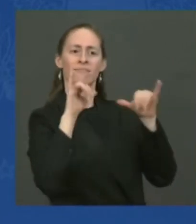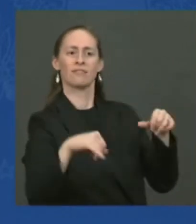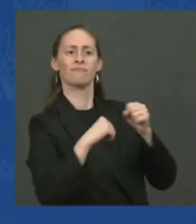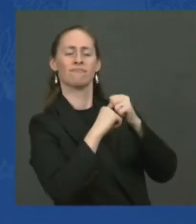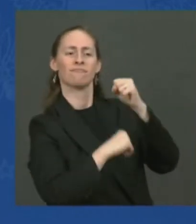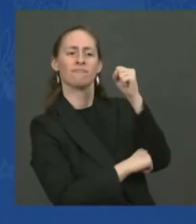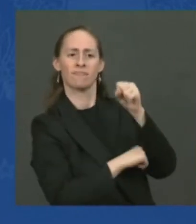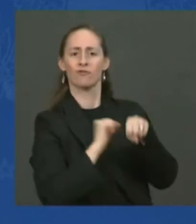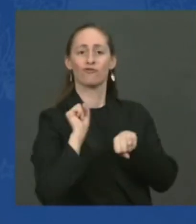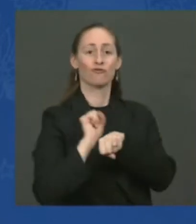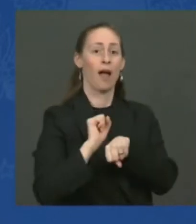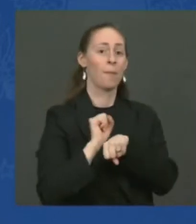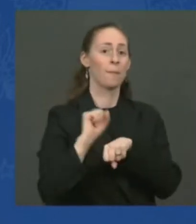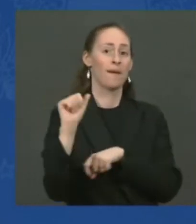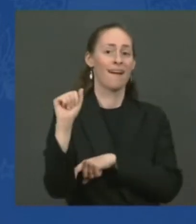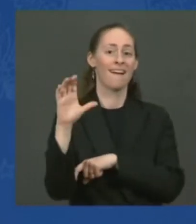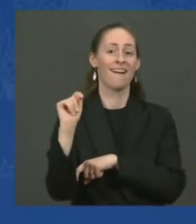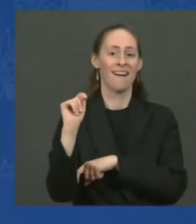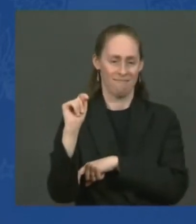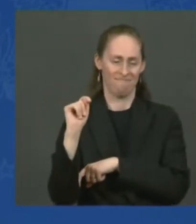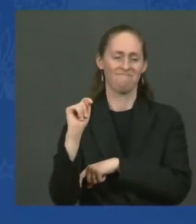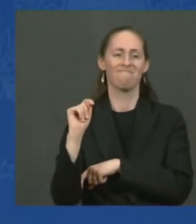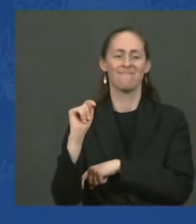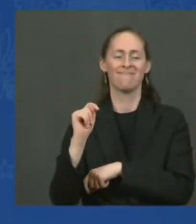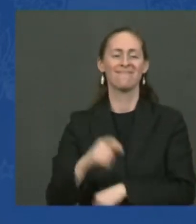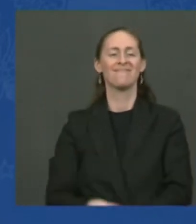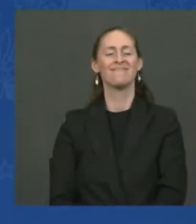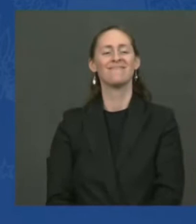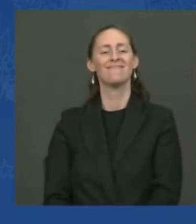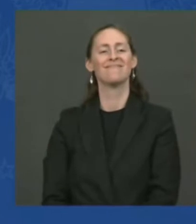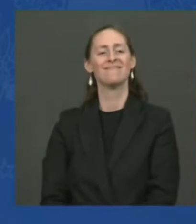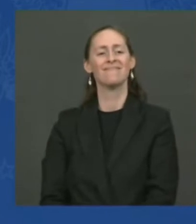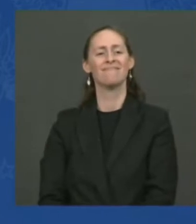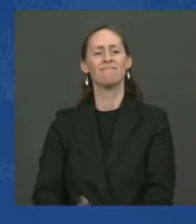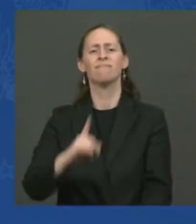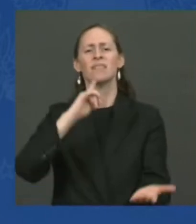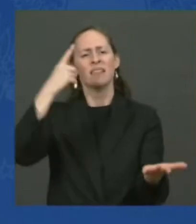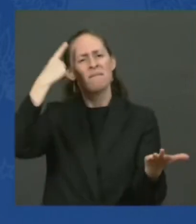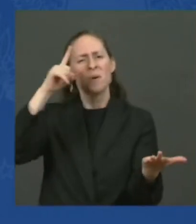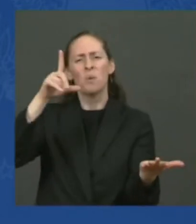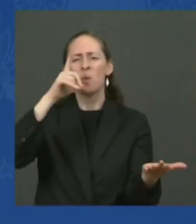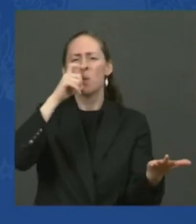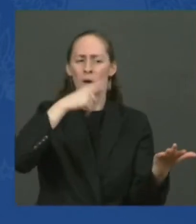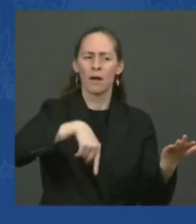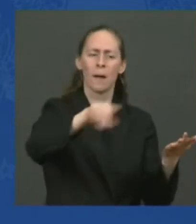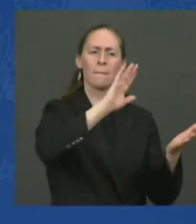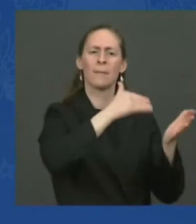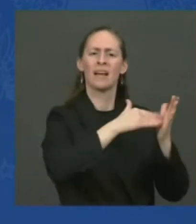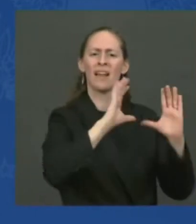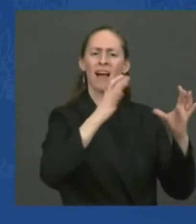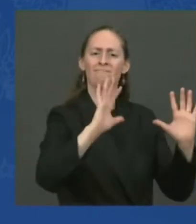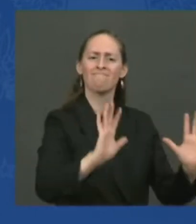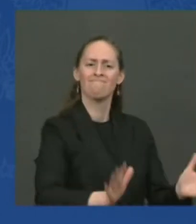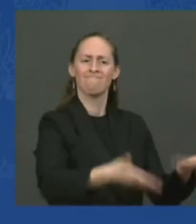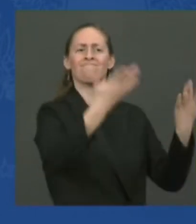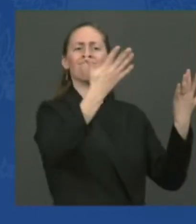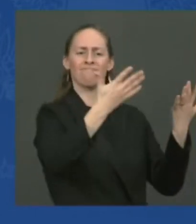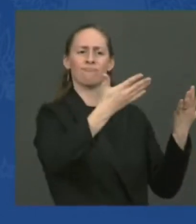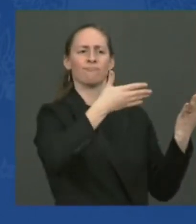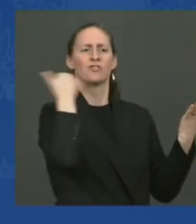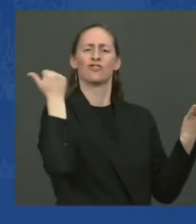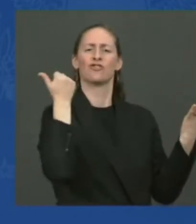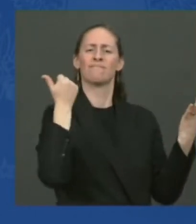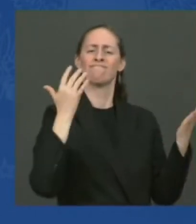the infrastructure and the middle class. Your agenda is historic, transformative, and the